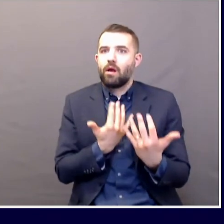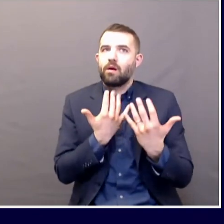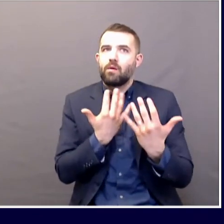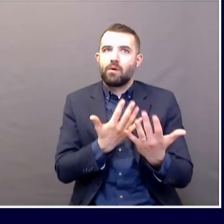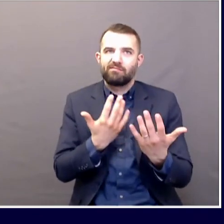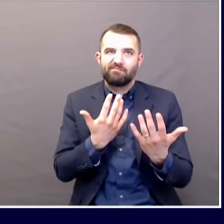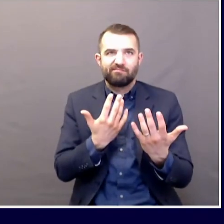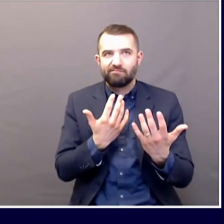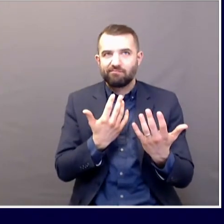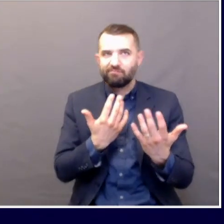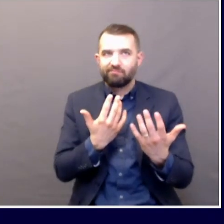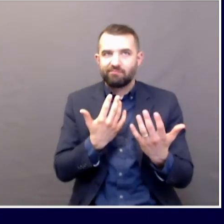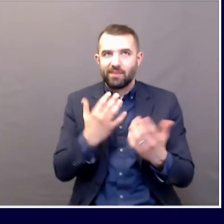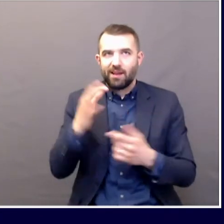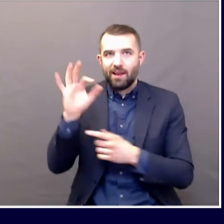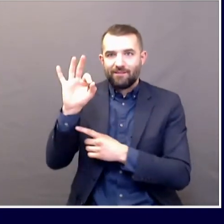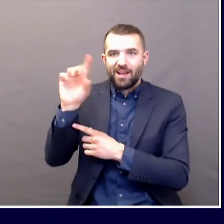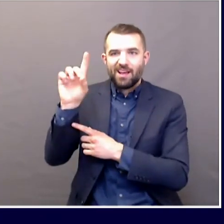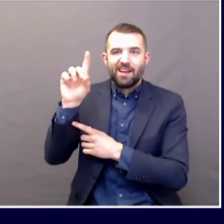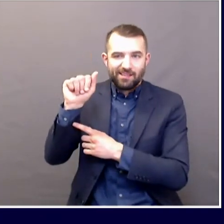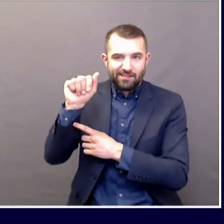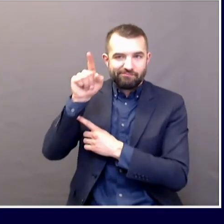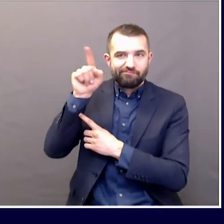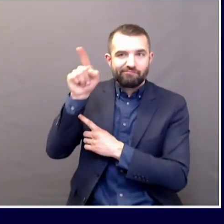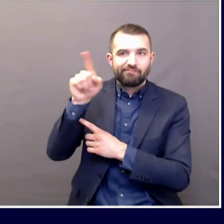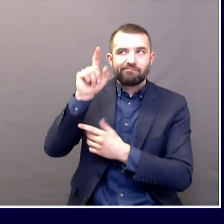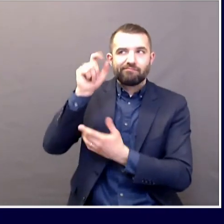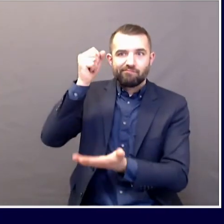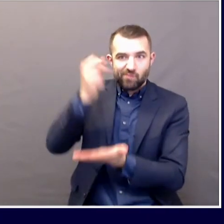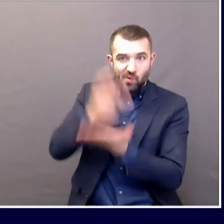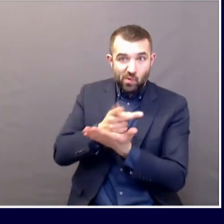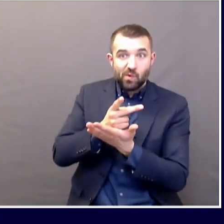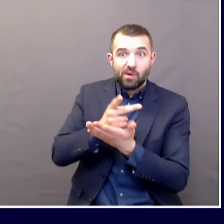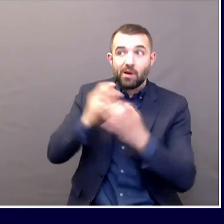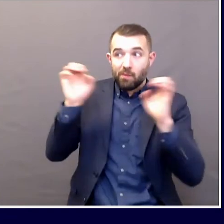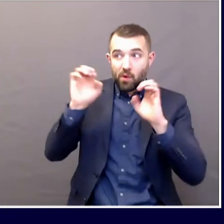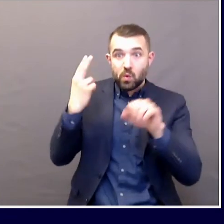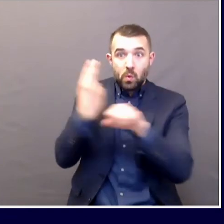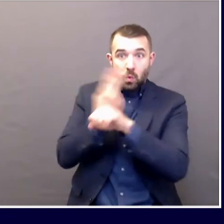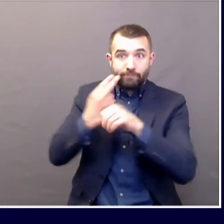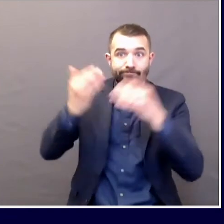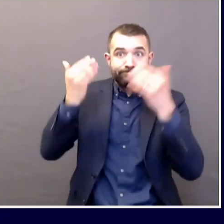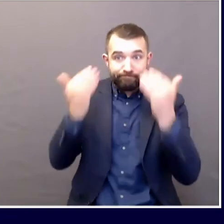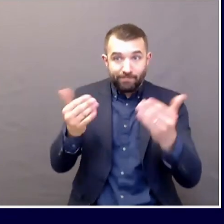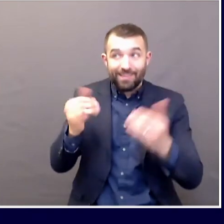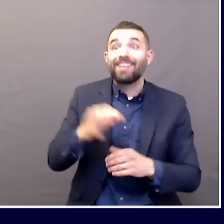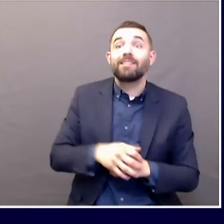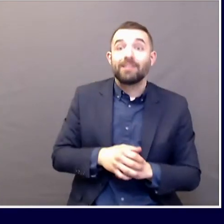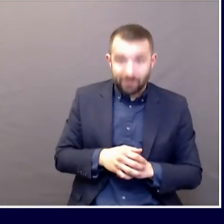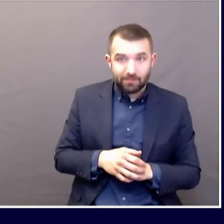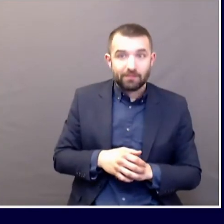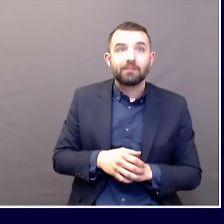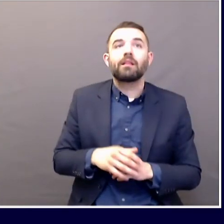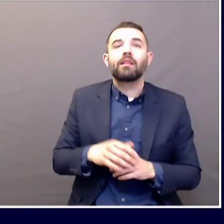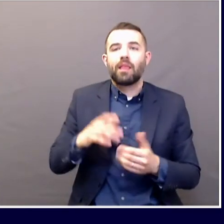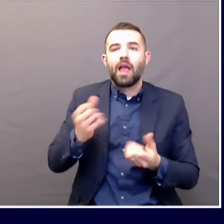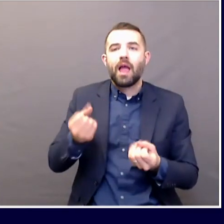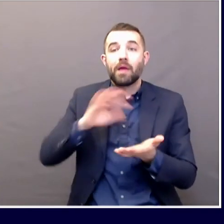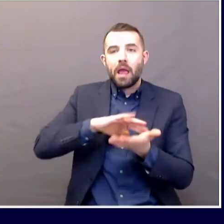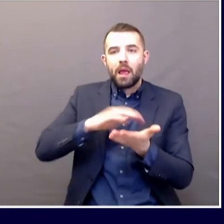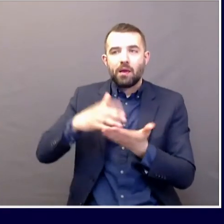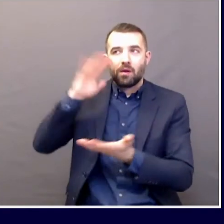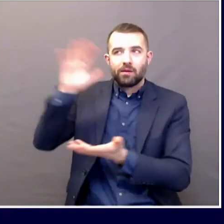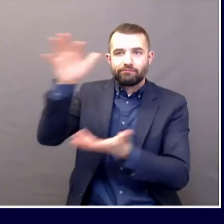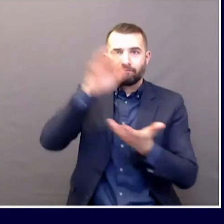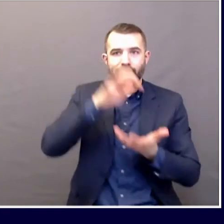If the US FDA authorizes the vaccine, then we'll be ready to take whatever allocation we get and get it into arms.